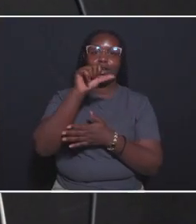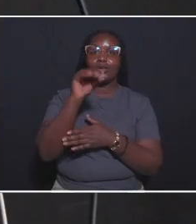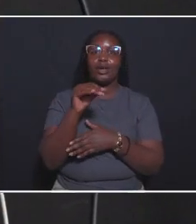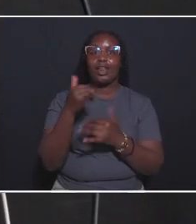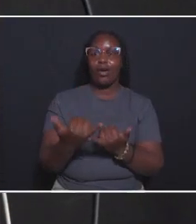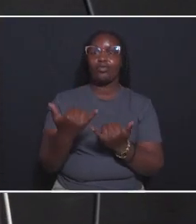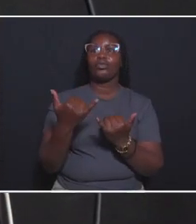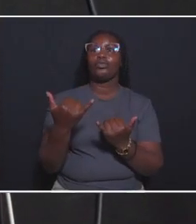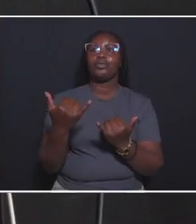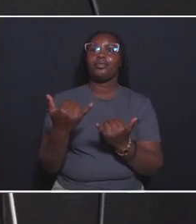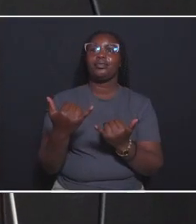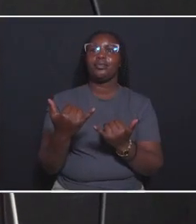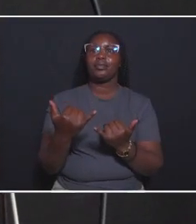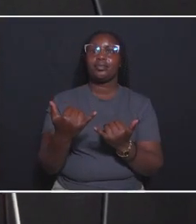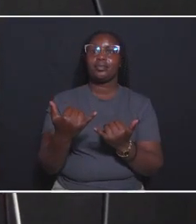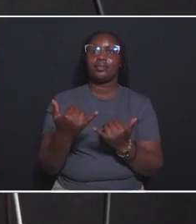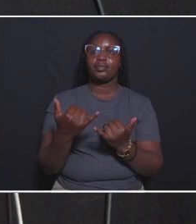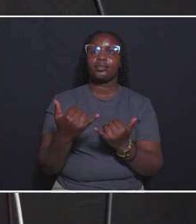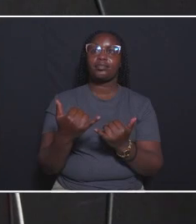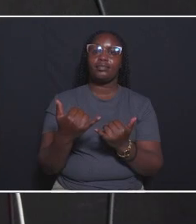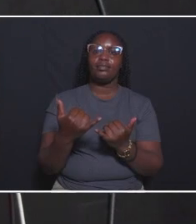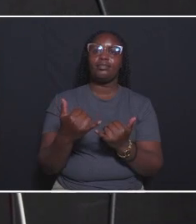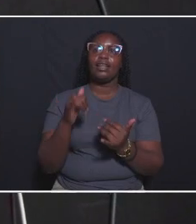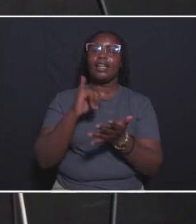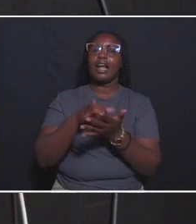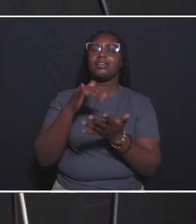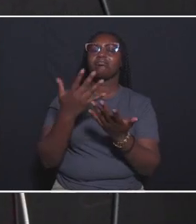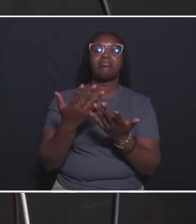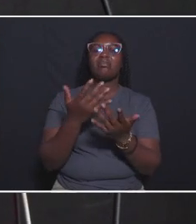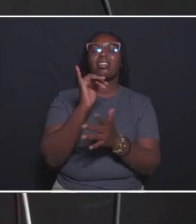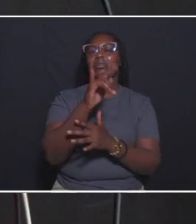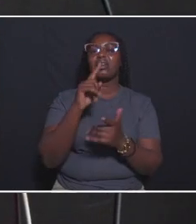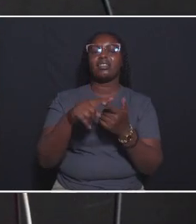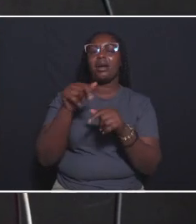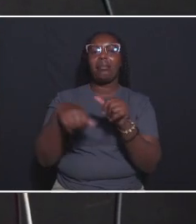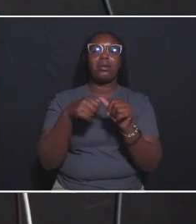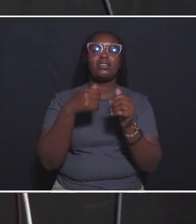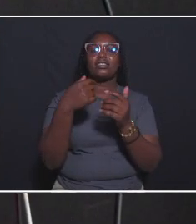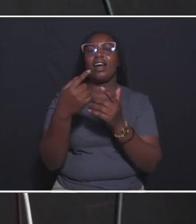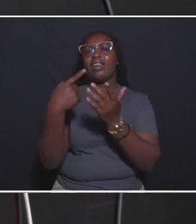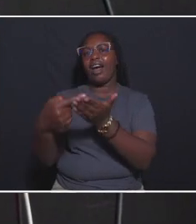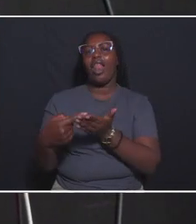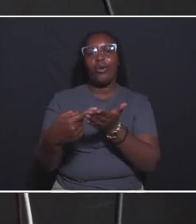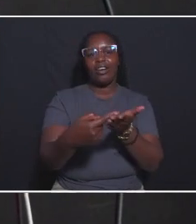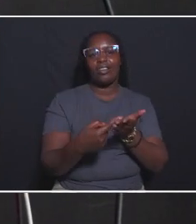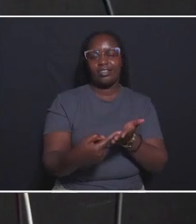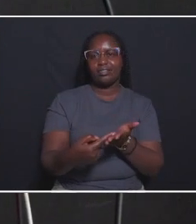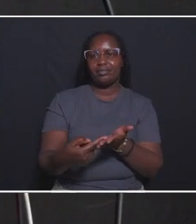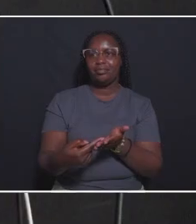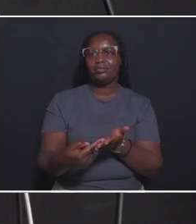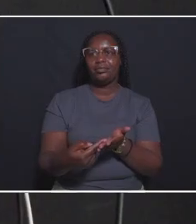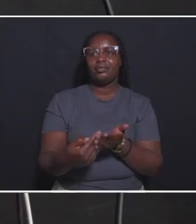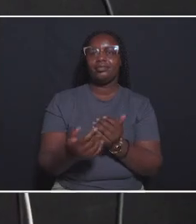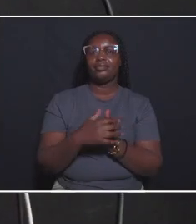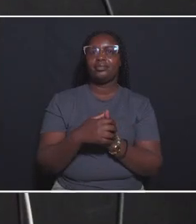have dialogue, which is everyone knows. Dialogue, we all know what dialogue is. Let's see where our dialogue is.